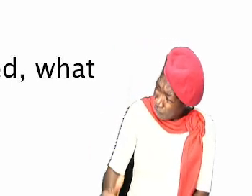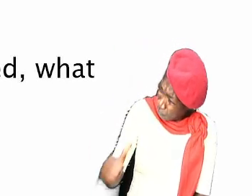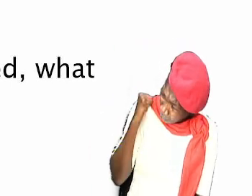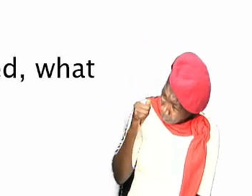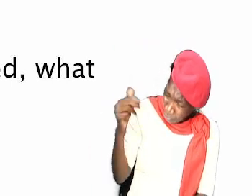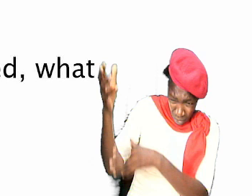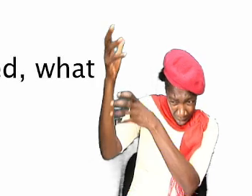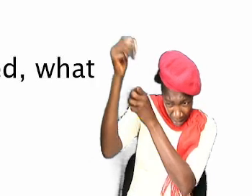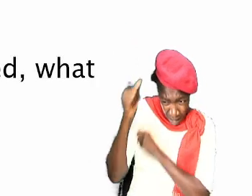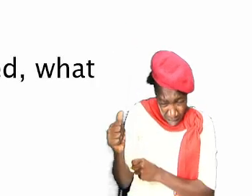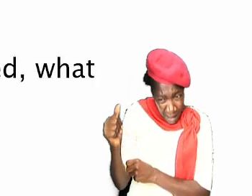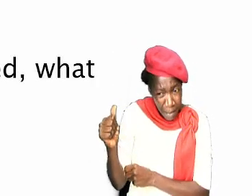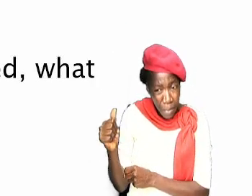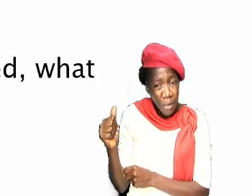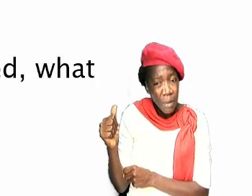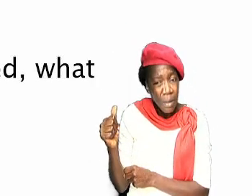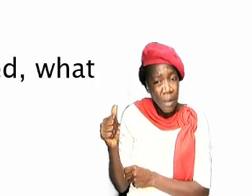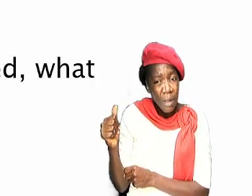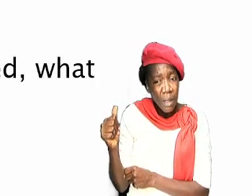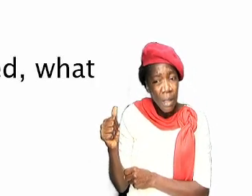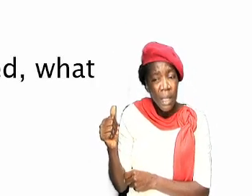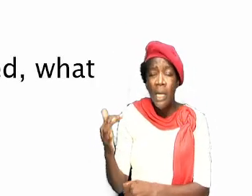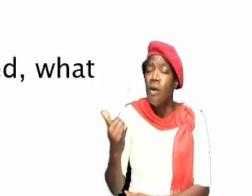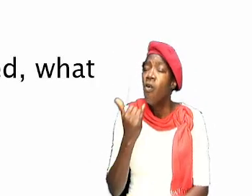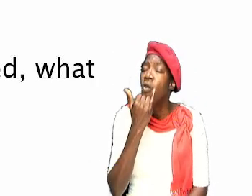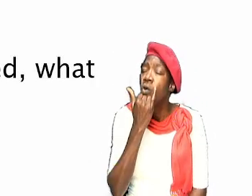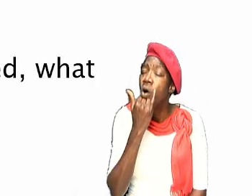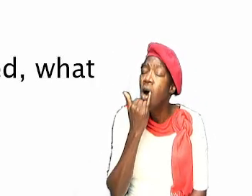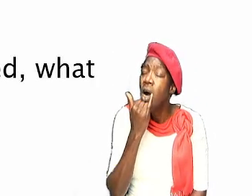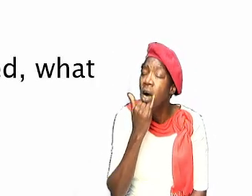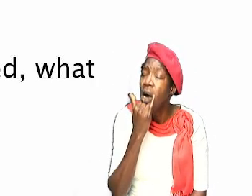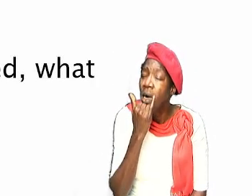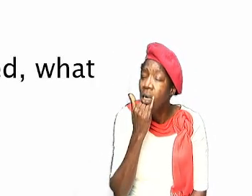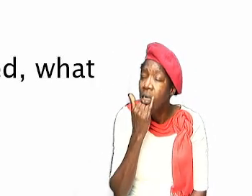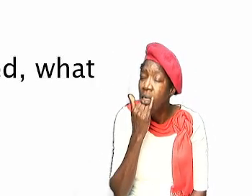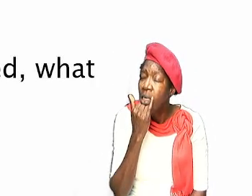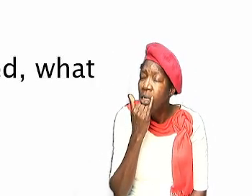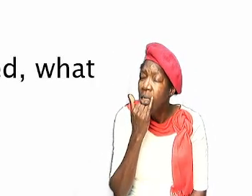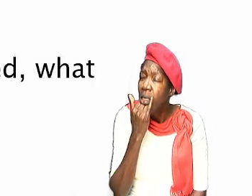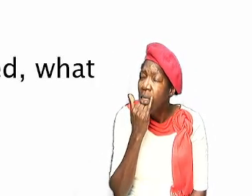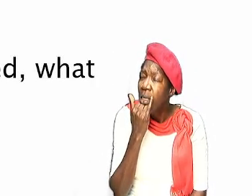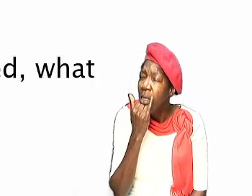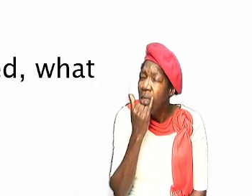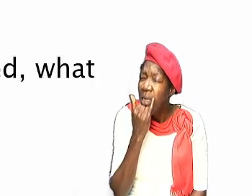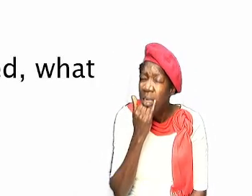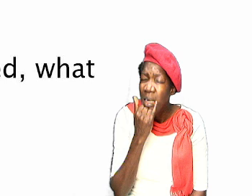that he was in the wrong. He further blamed the people,